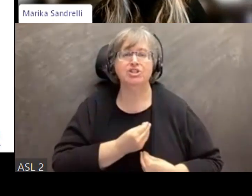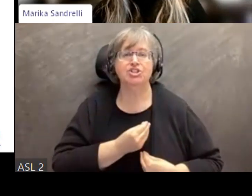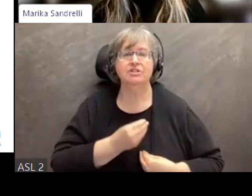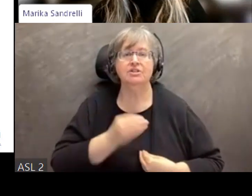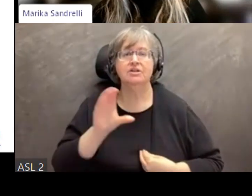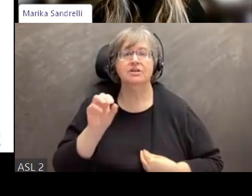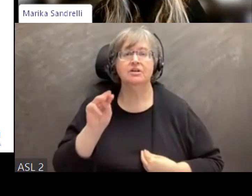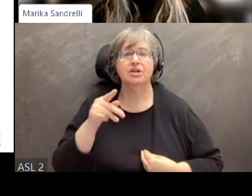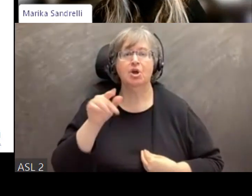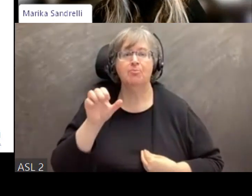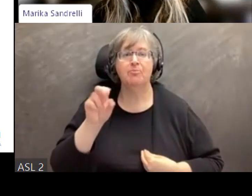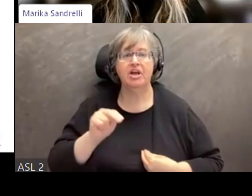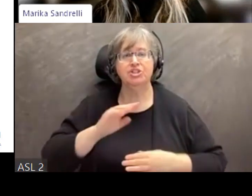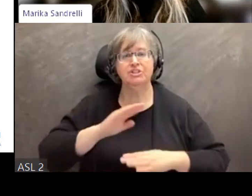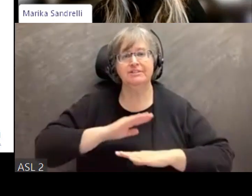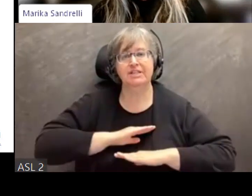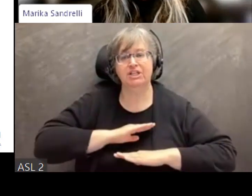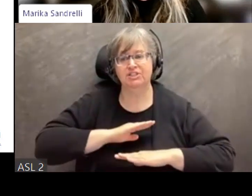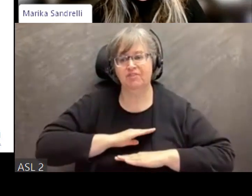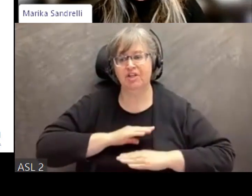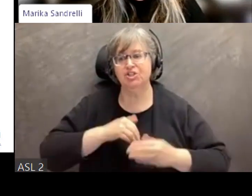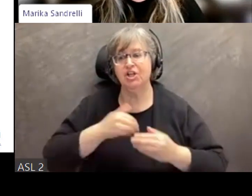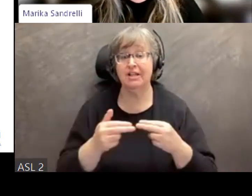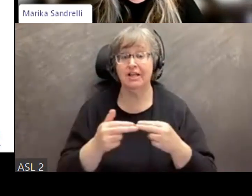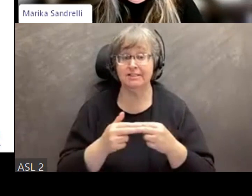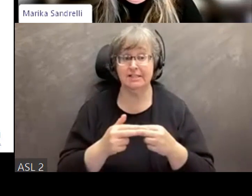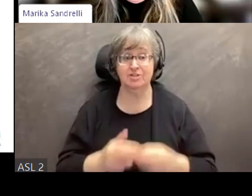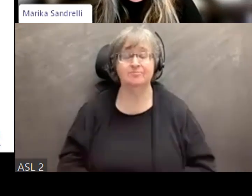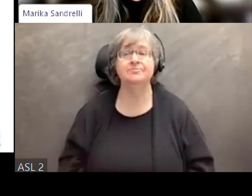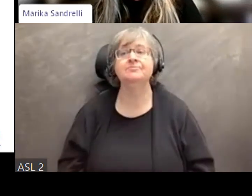compassion satisfaction. Next slide.